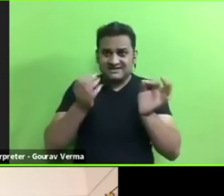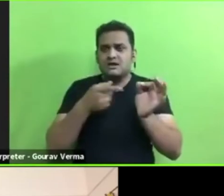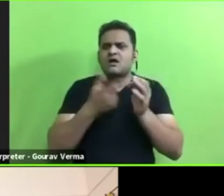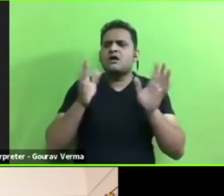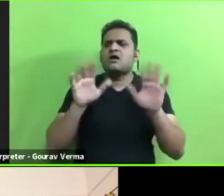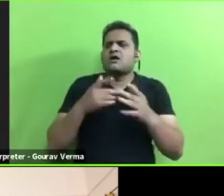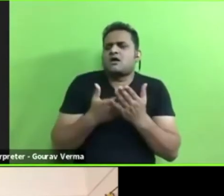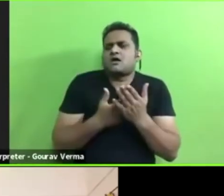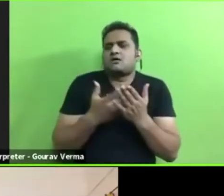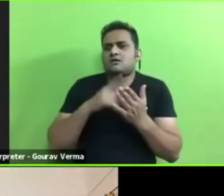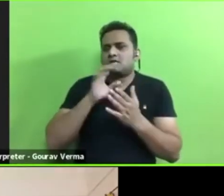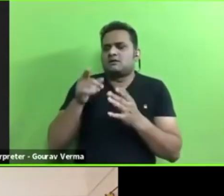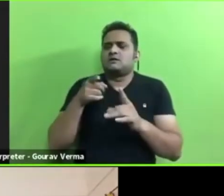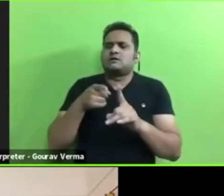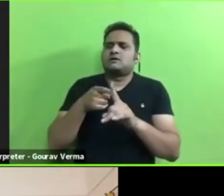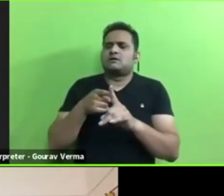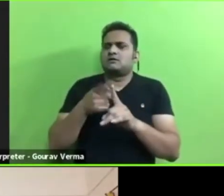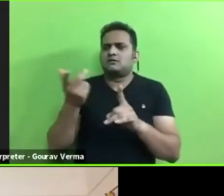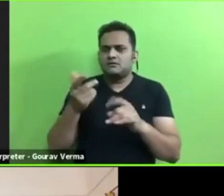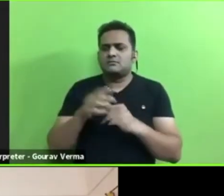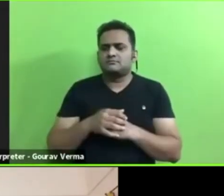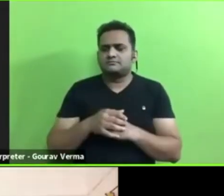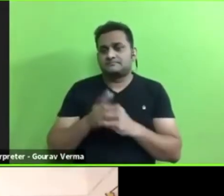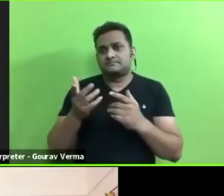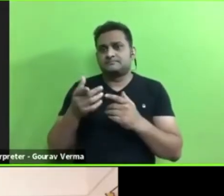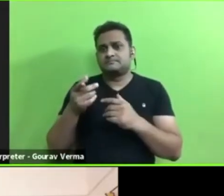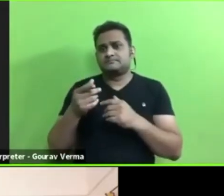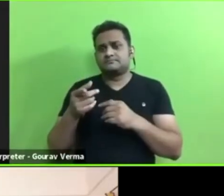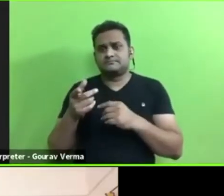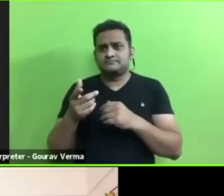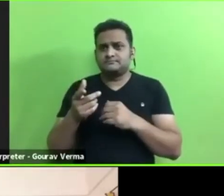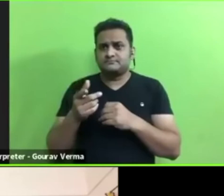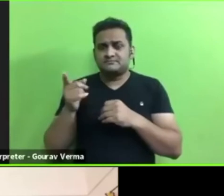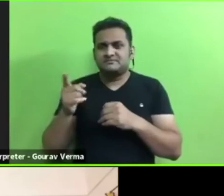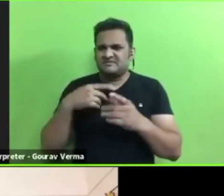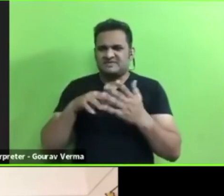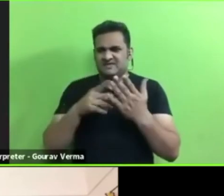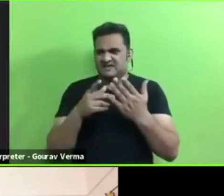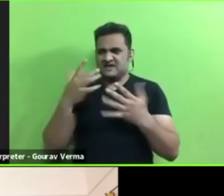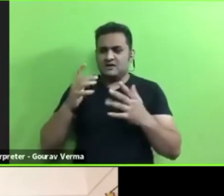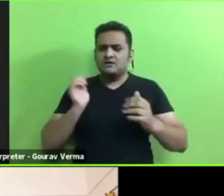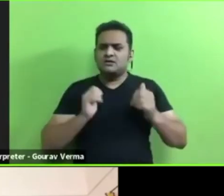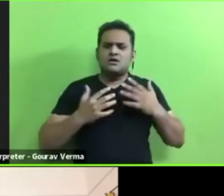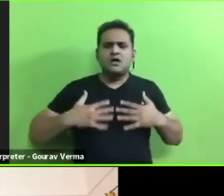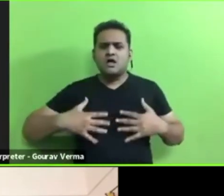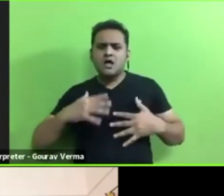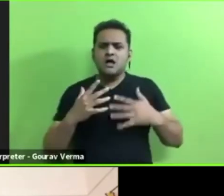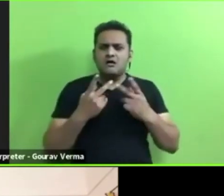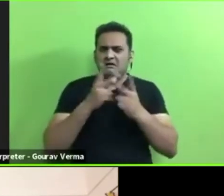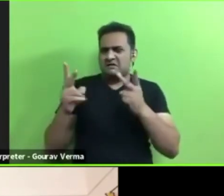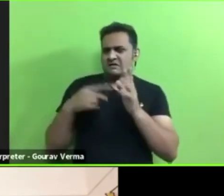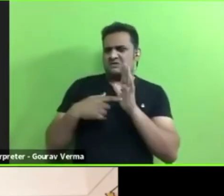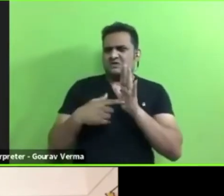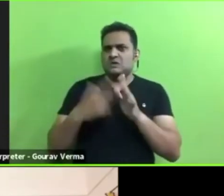first of all, it is relegated to the vulgarity or eroticism, because when a